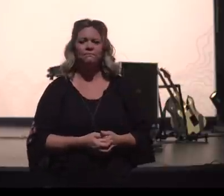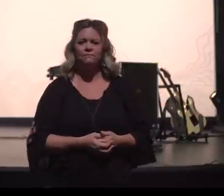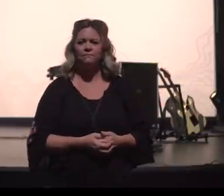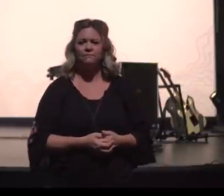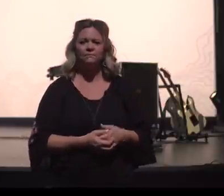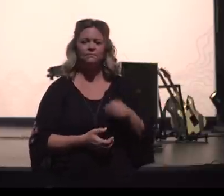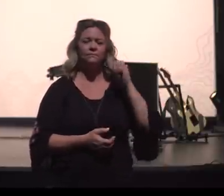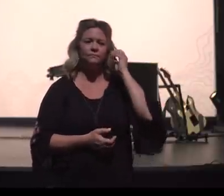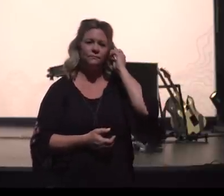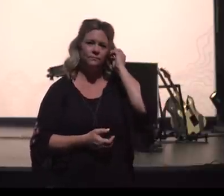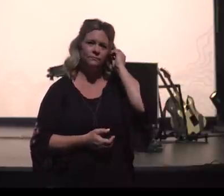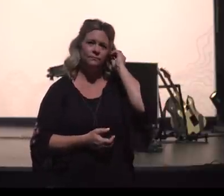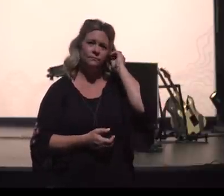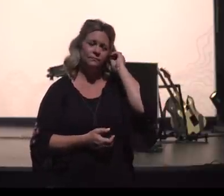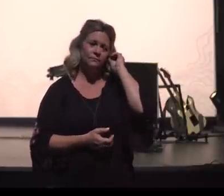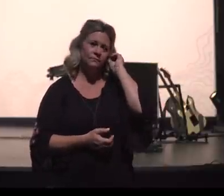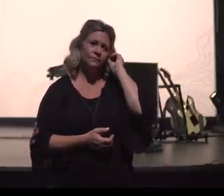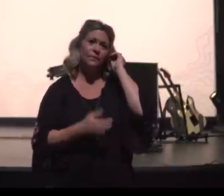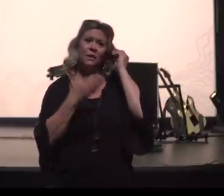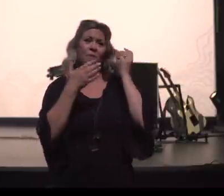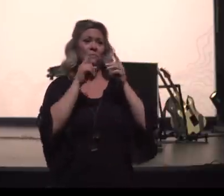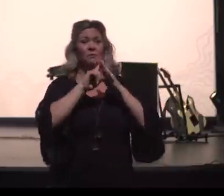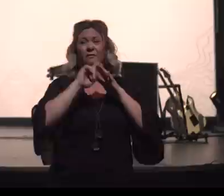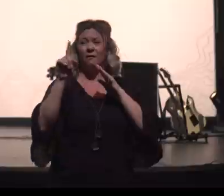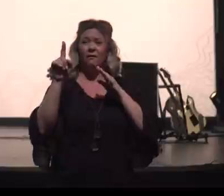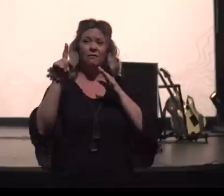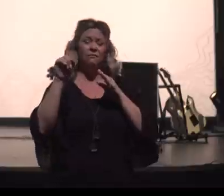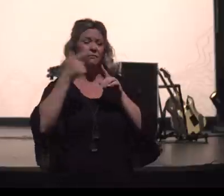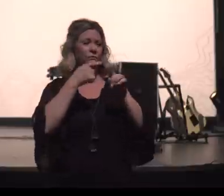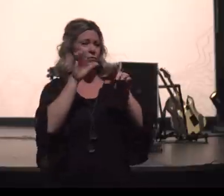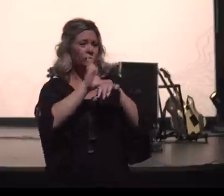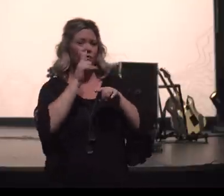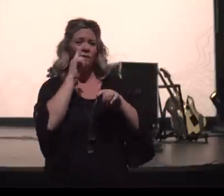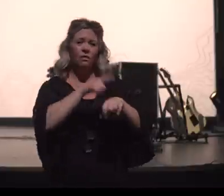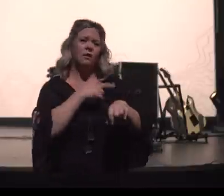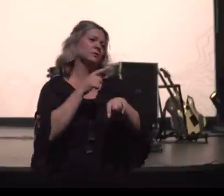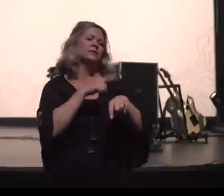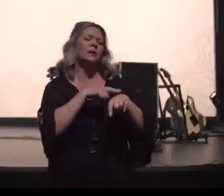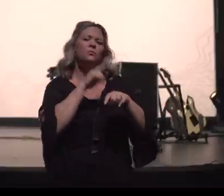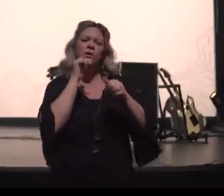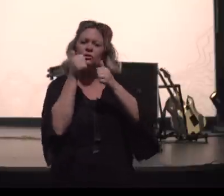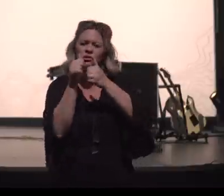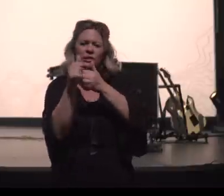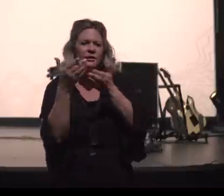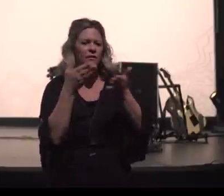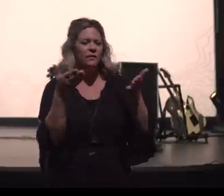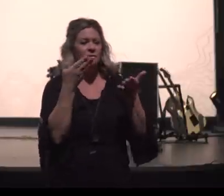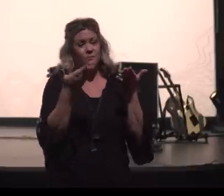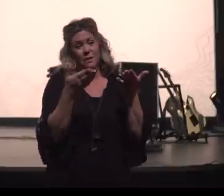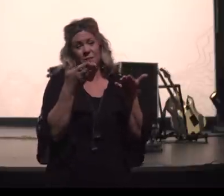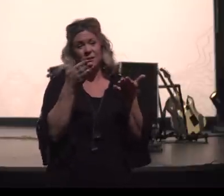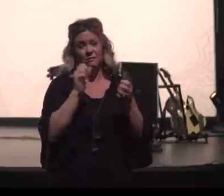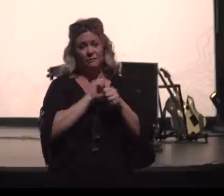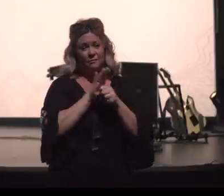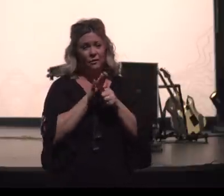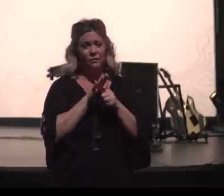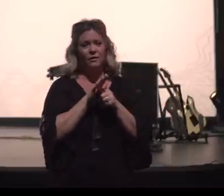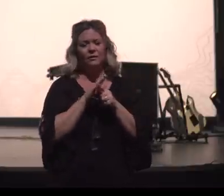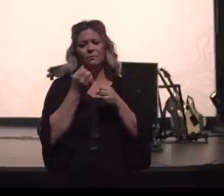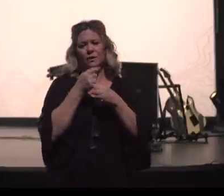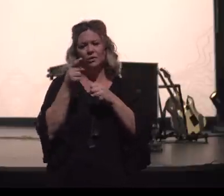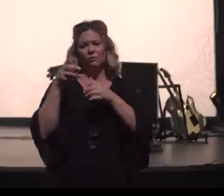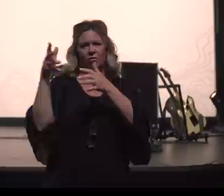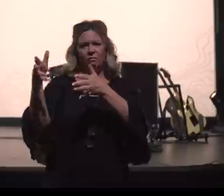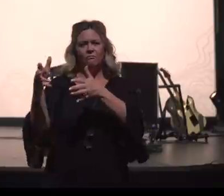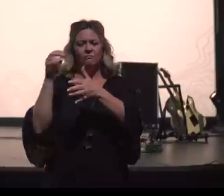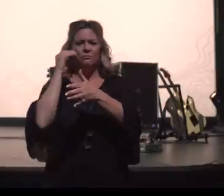Maybe welcome you back to church because you've been away for a long time chasing other things. Maybe the pandemic just took you away.